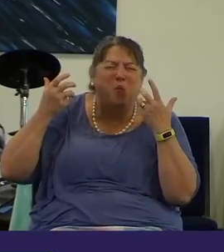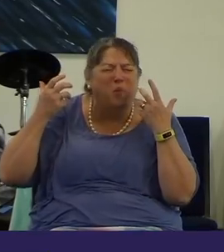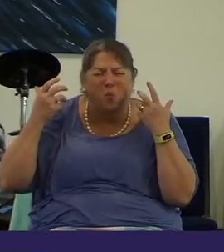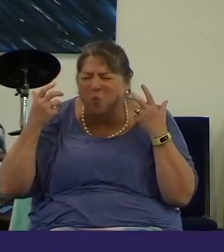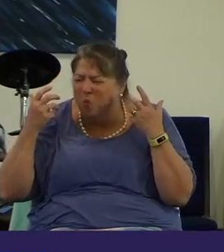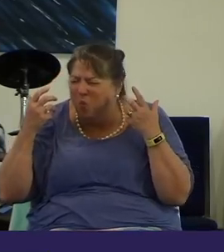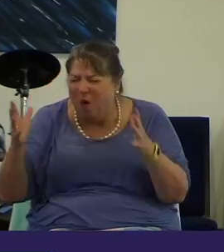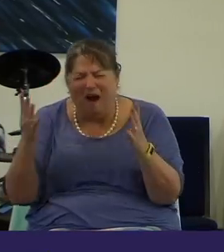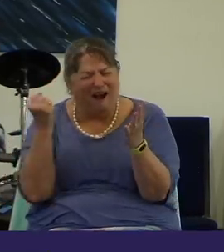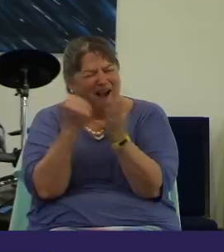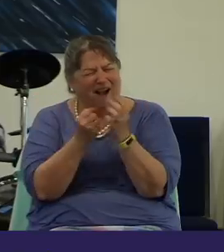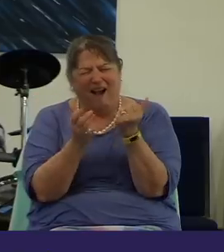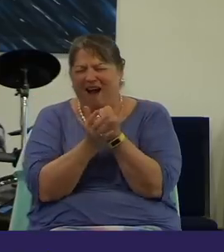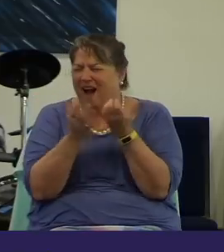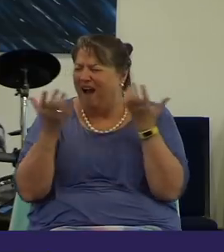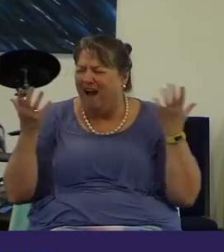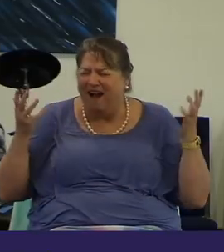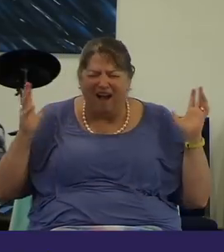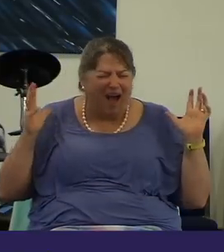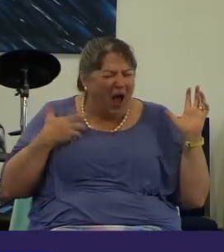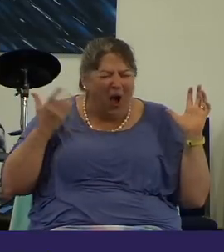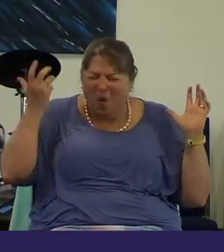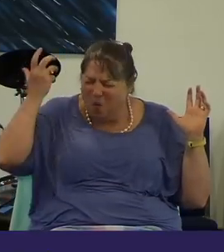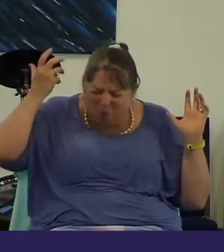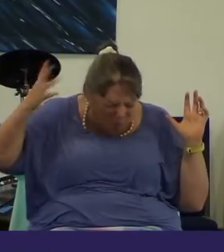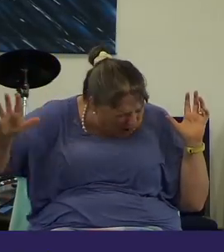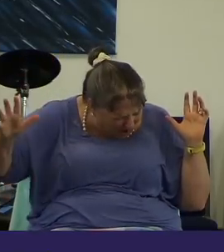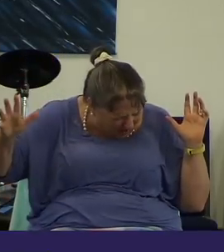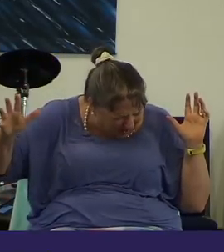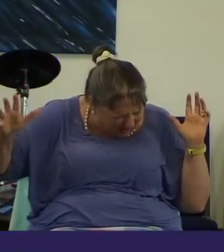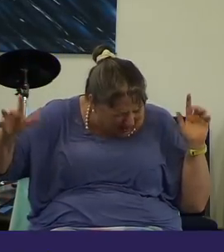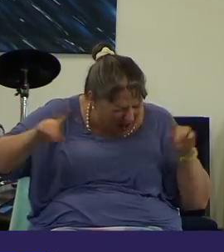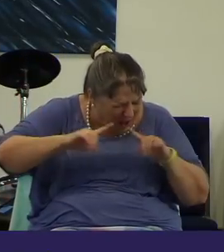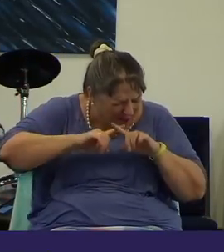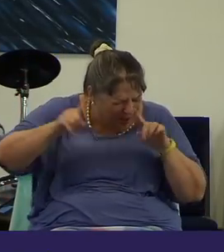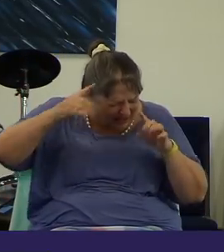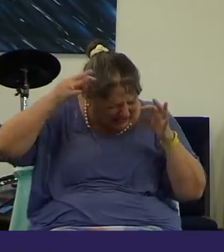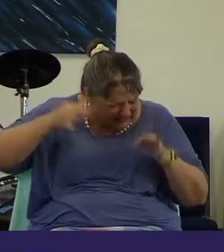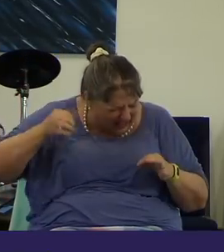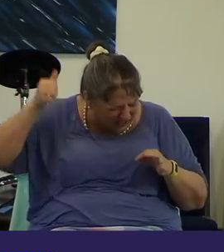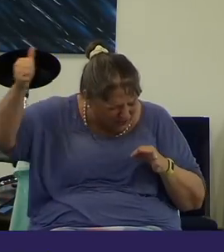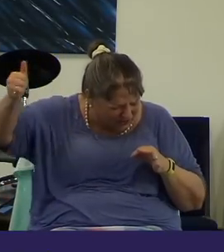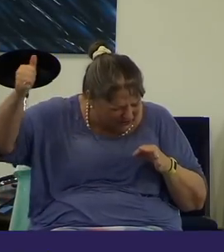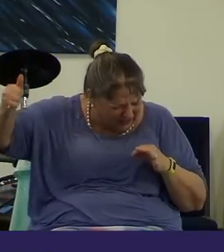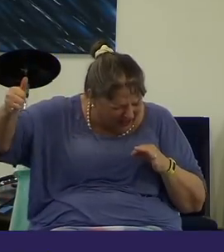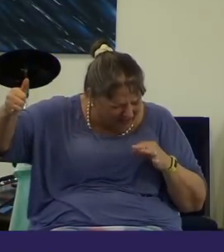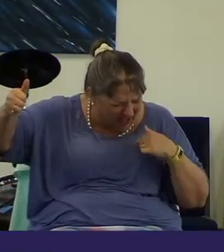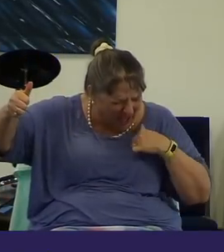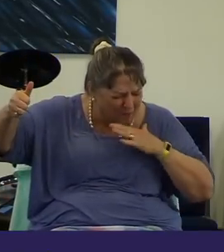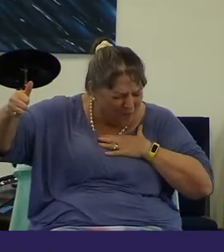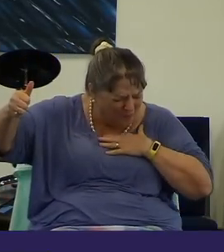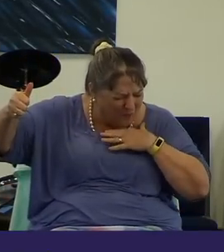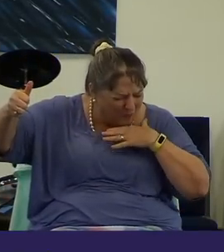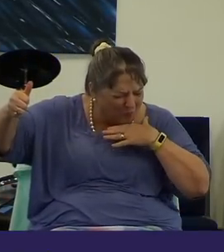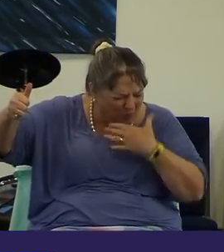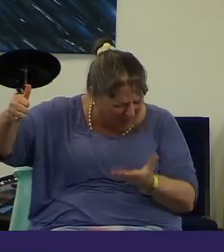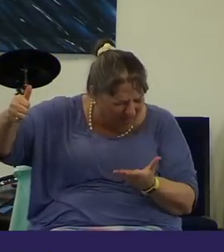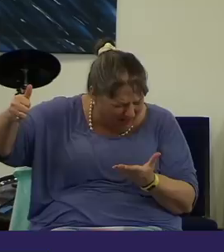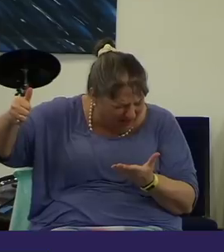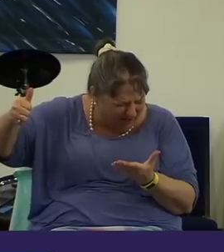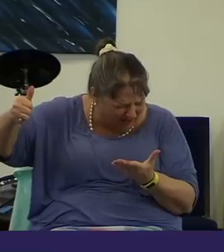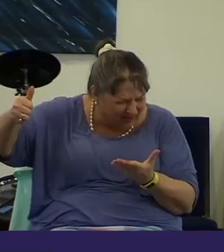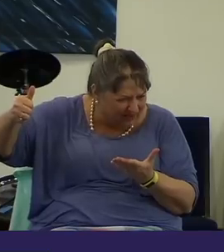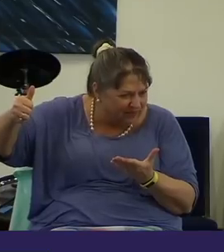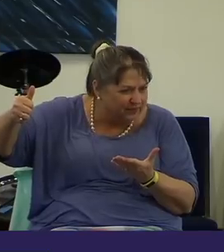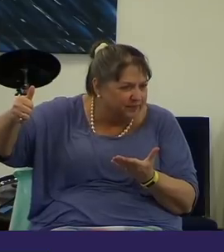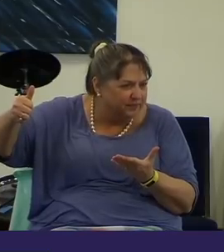too much there for him. But he still would say, yet not my will, but your will be done. But again, no